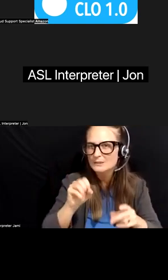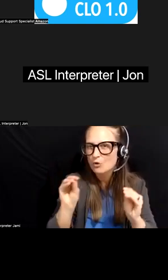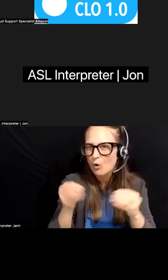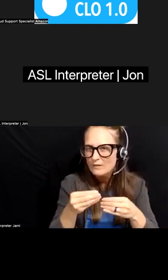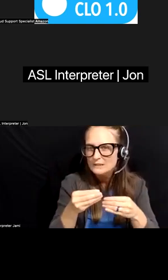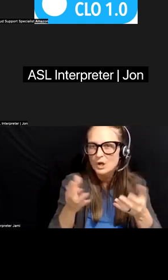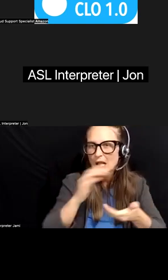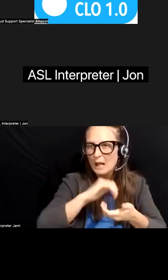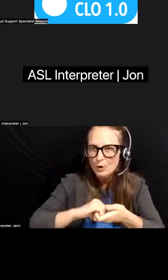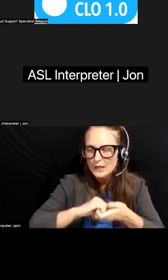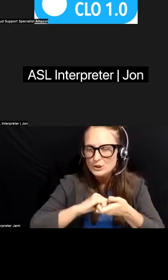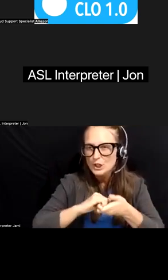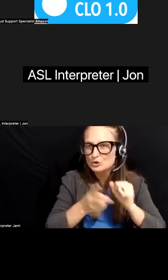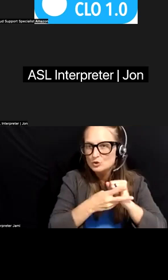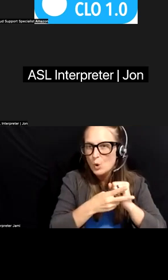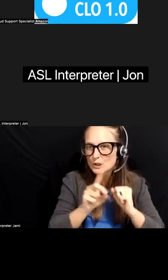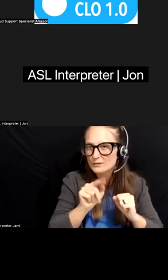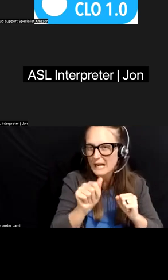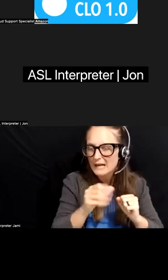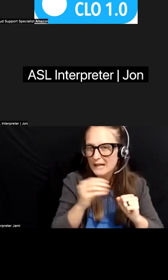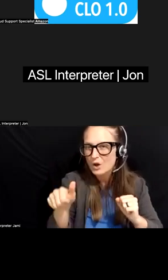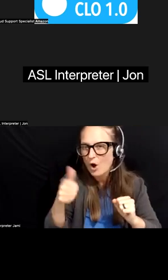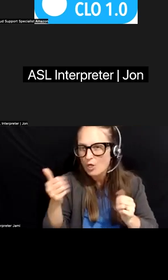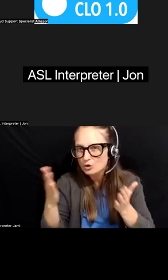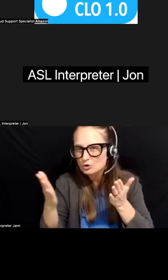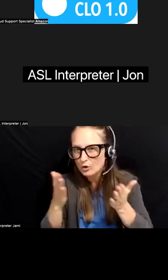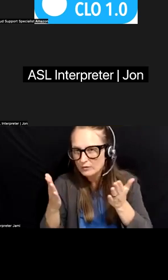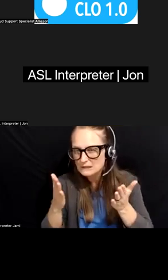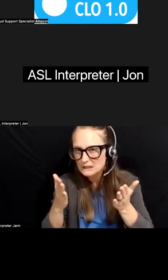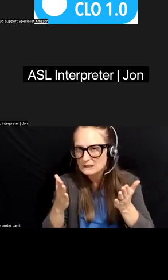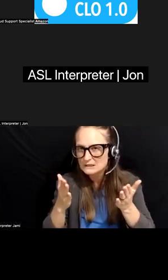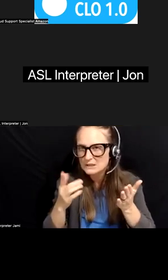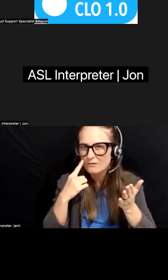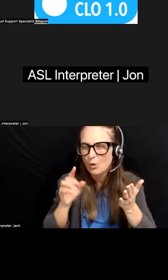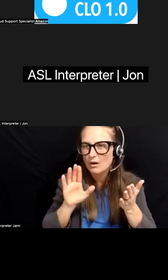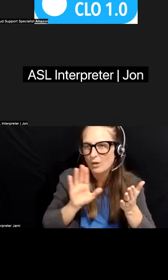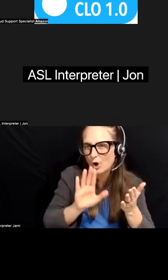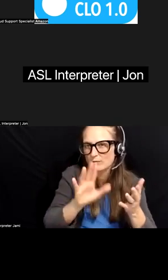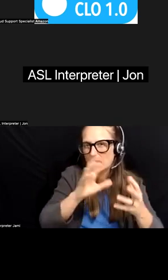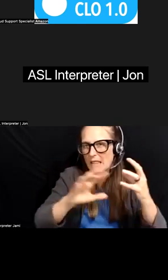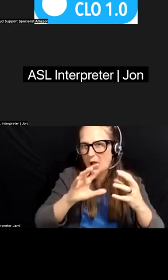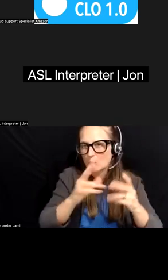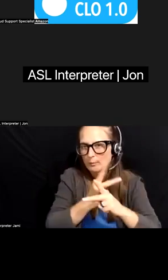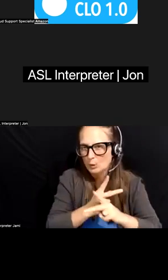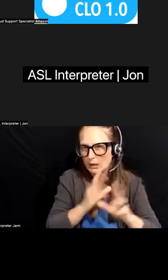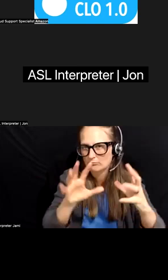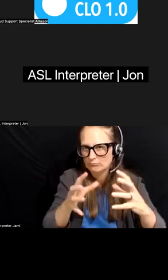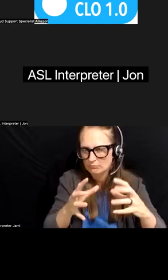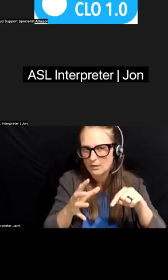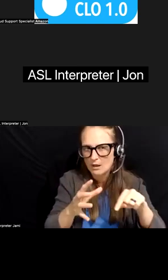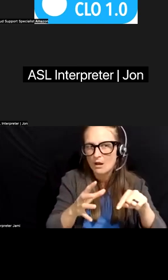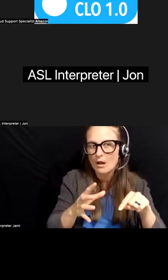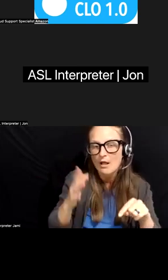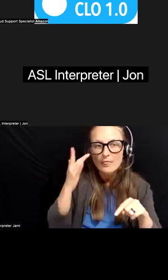collaboration, storage of data, and also other services offered by its cloud computing suite. IBM Smart Cloud,